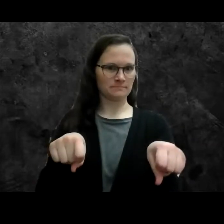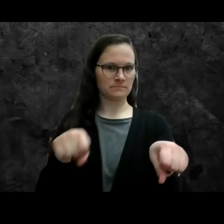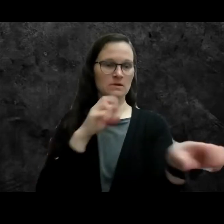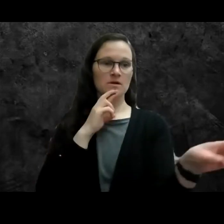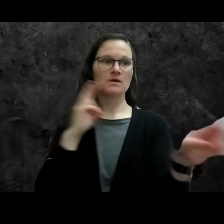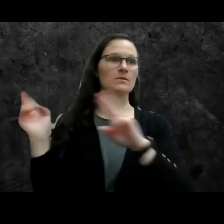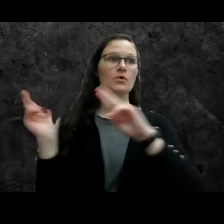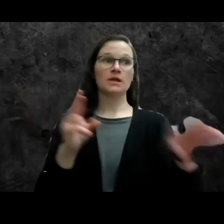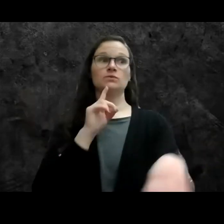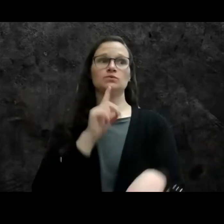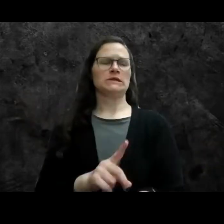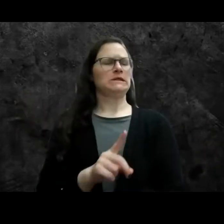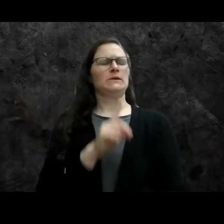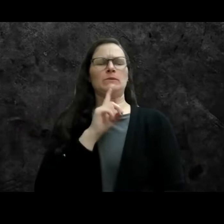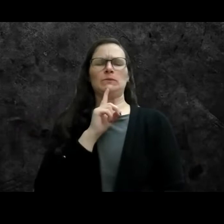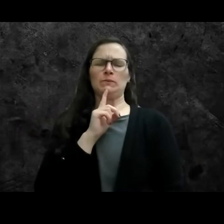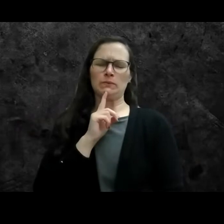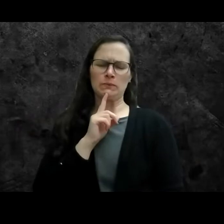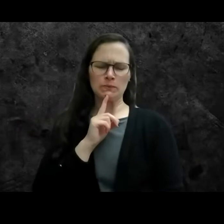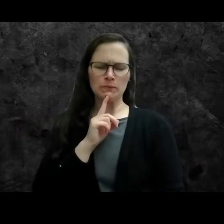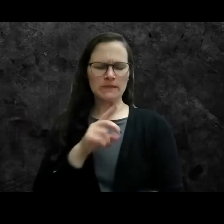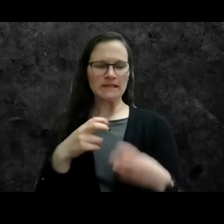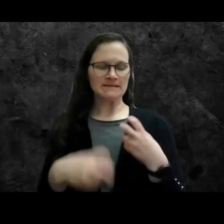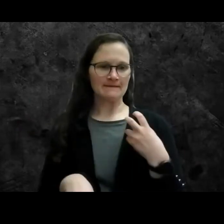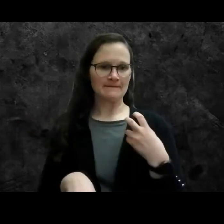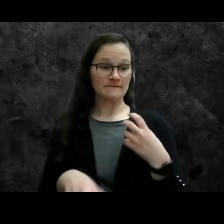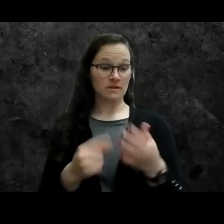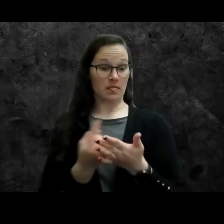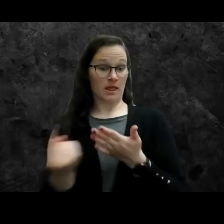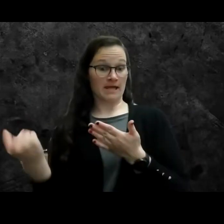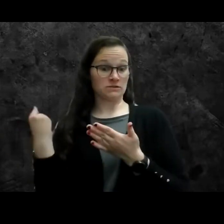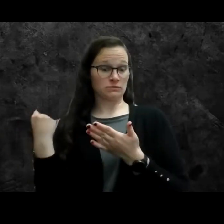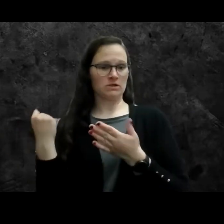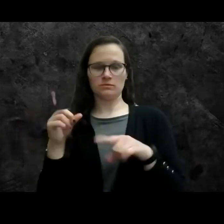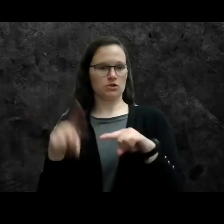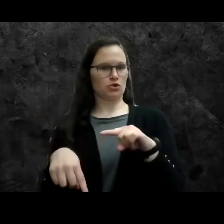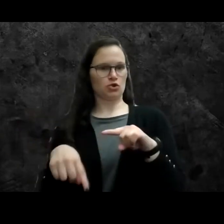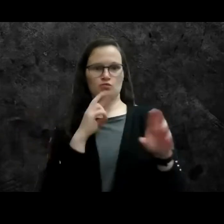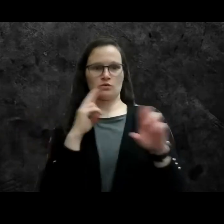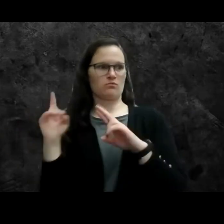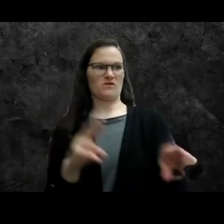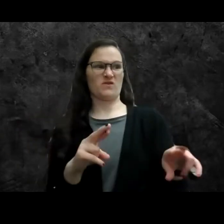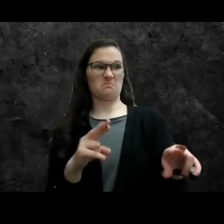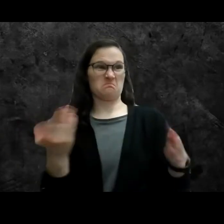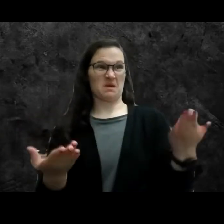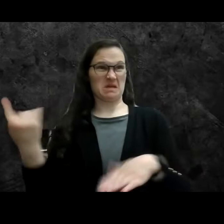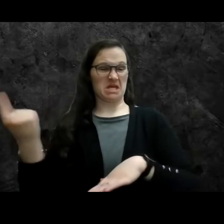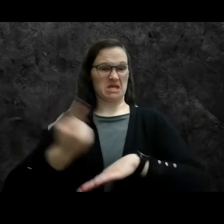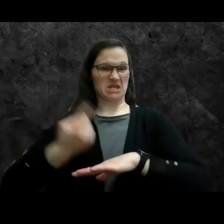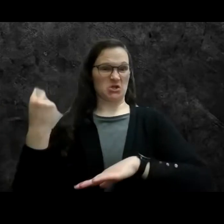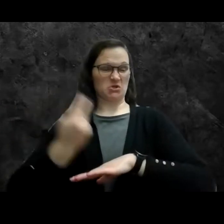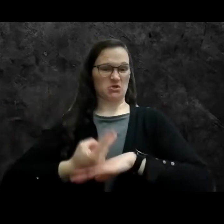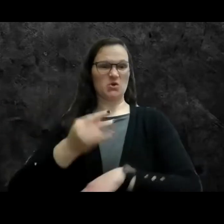difficult to get. And so towards the end of last week, when we weren't able to report for a day or two, Jon Webster was in the